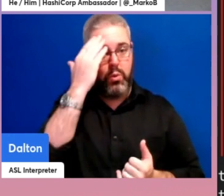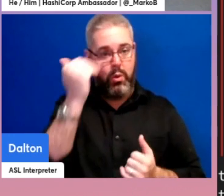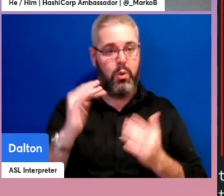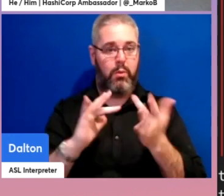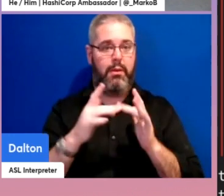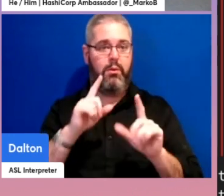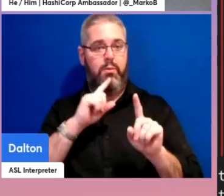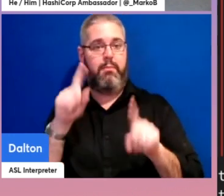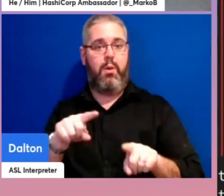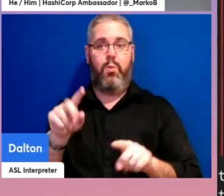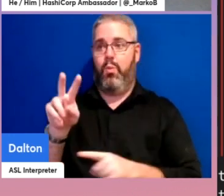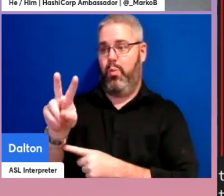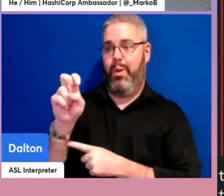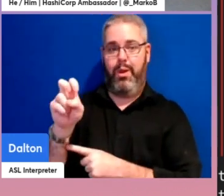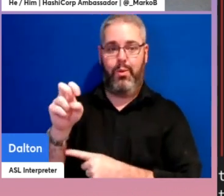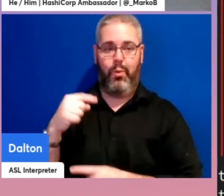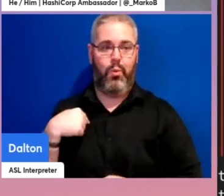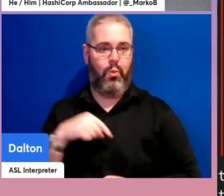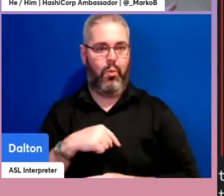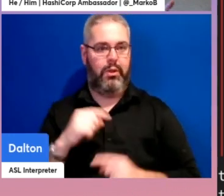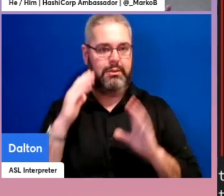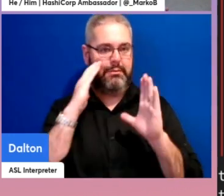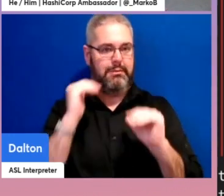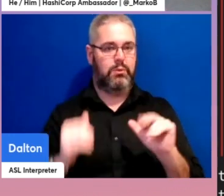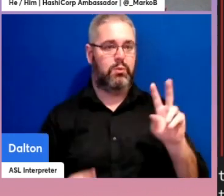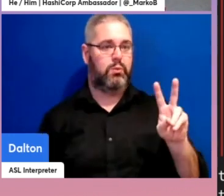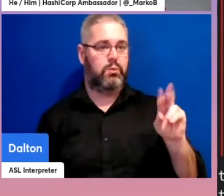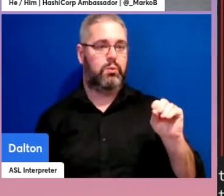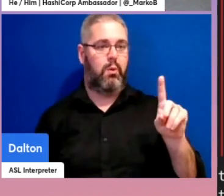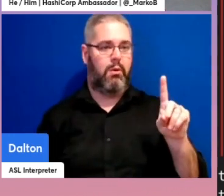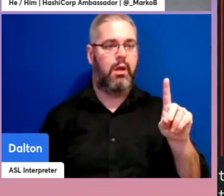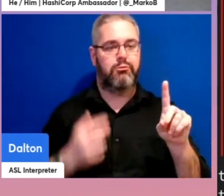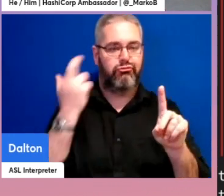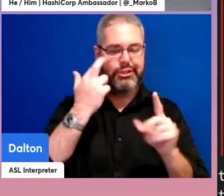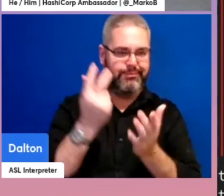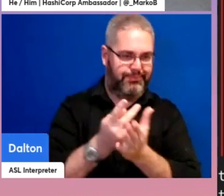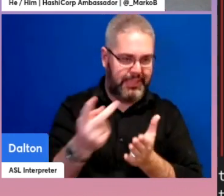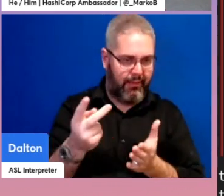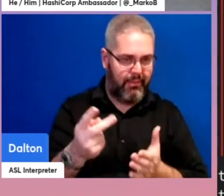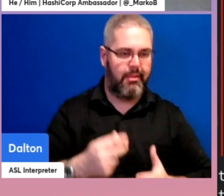200. We're actually expecting 201, and that's why it's failing.